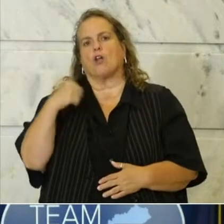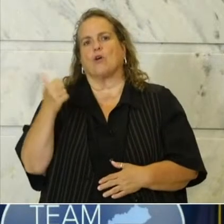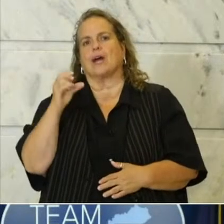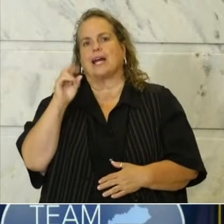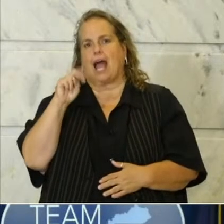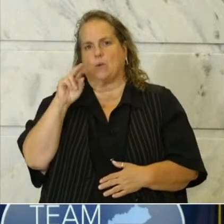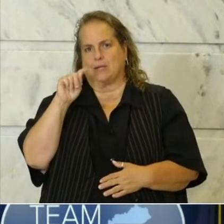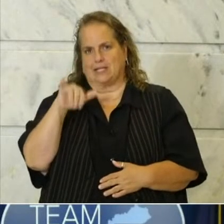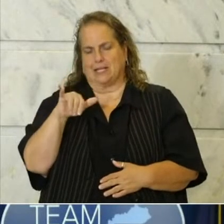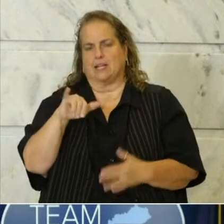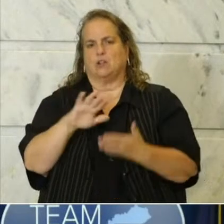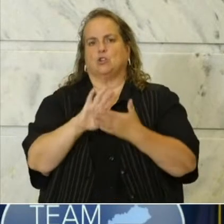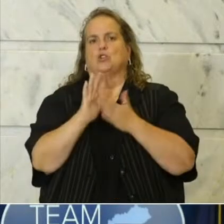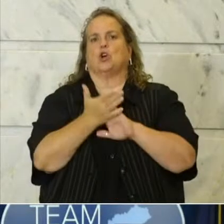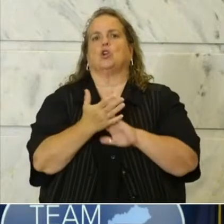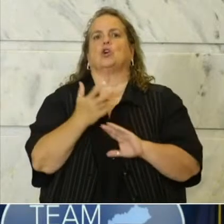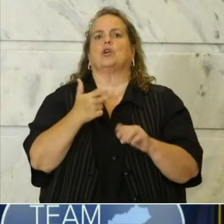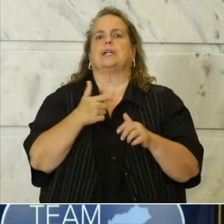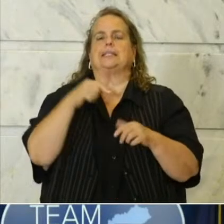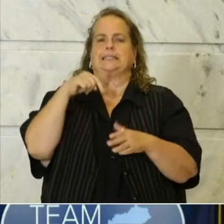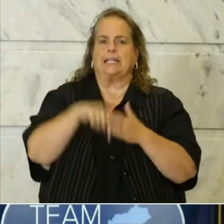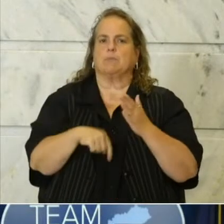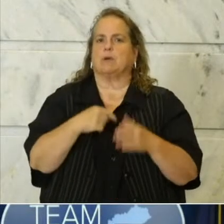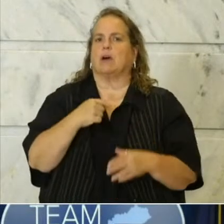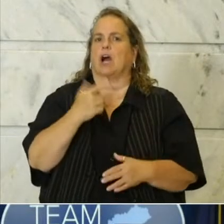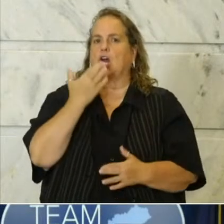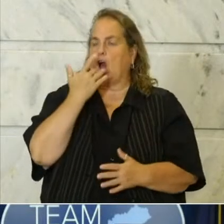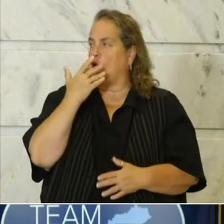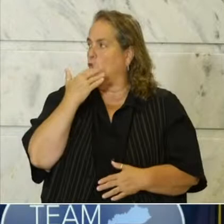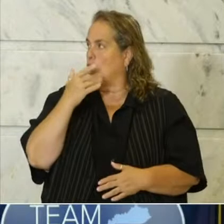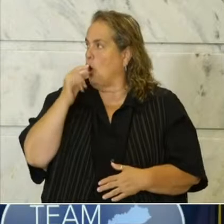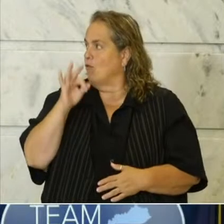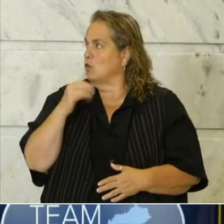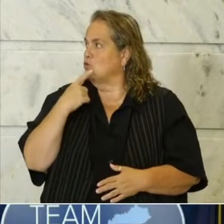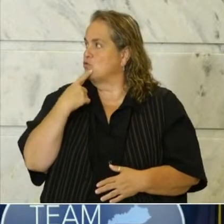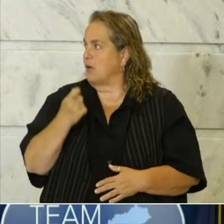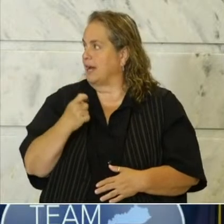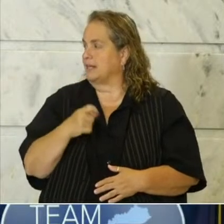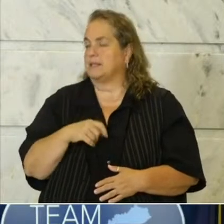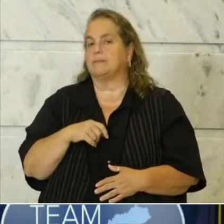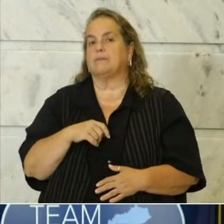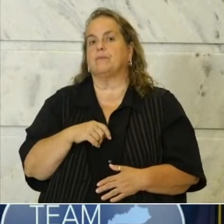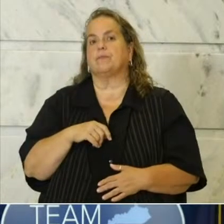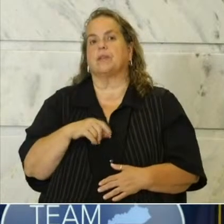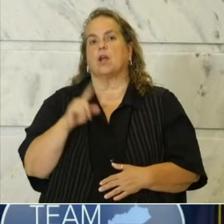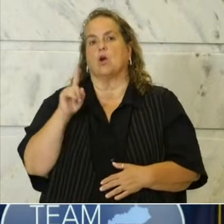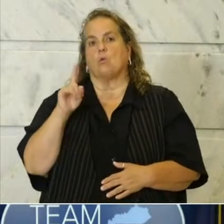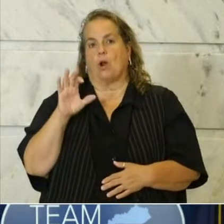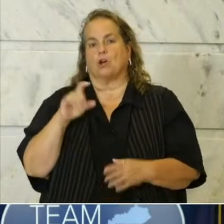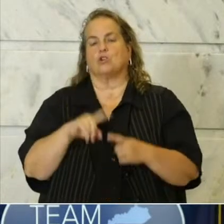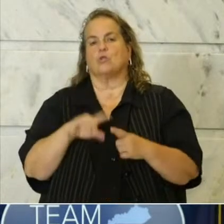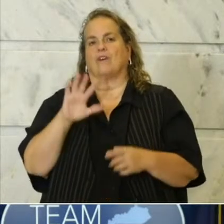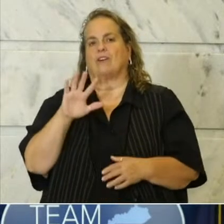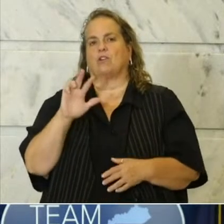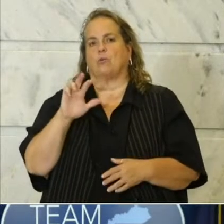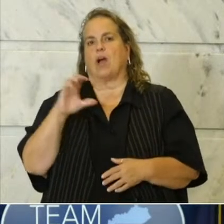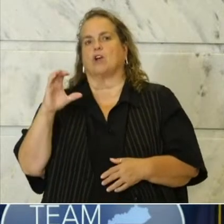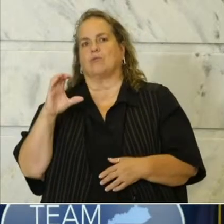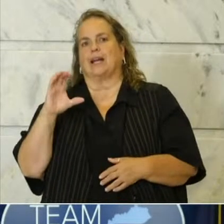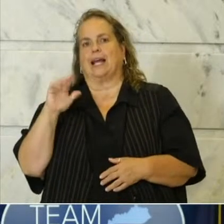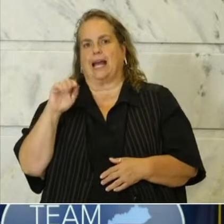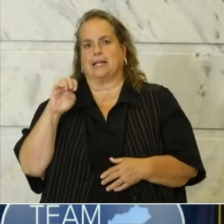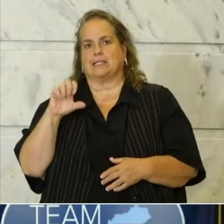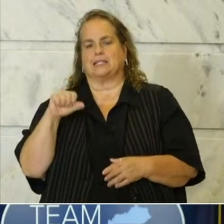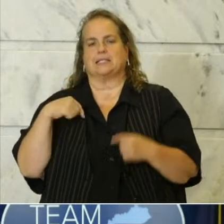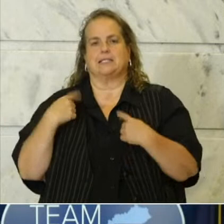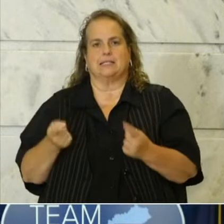turn the deepest color here, which is meaning 100 to 5,300 cases since